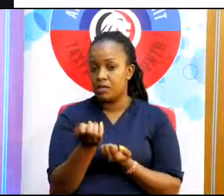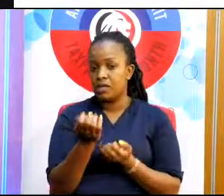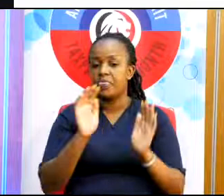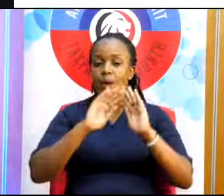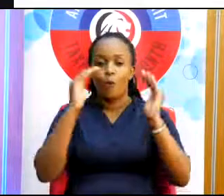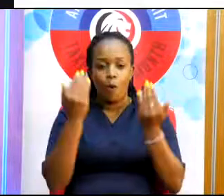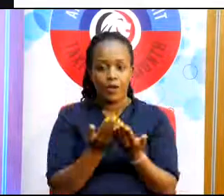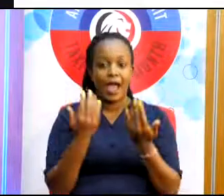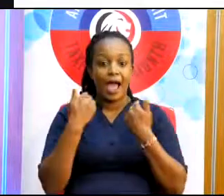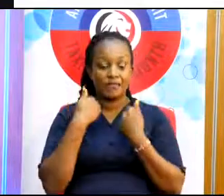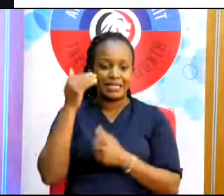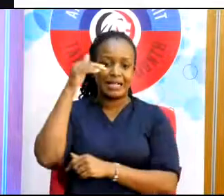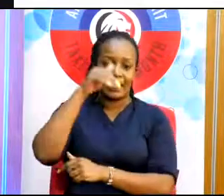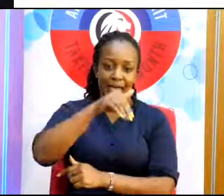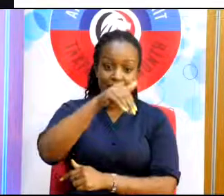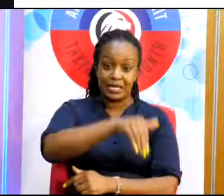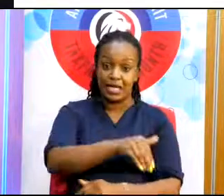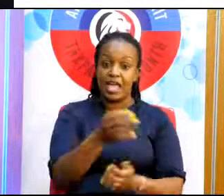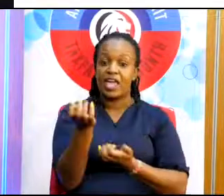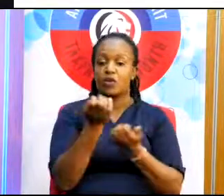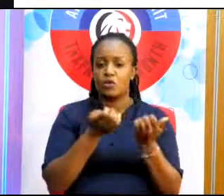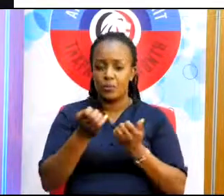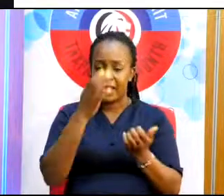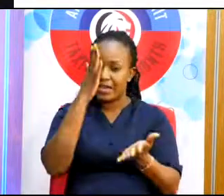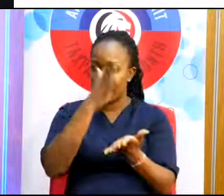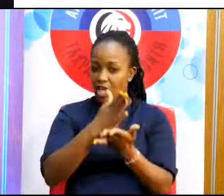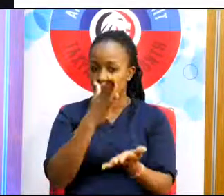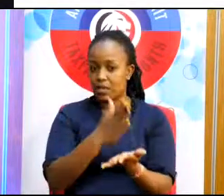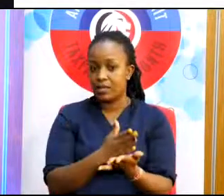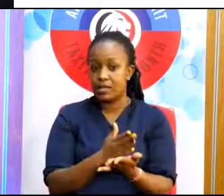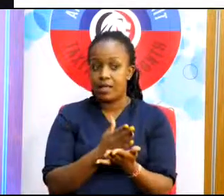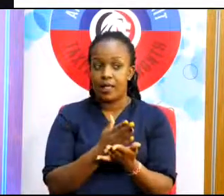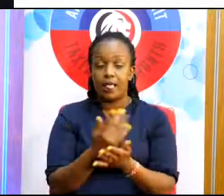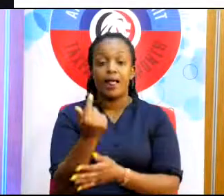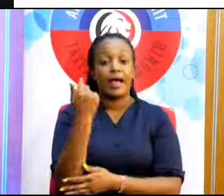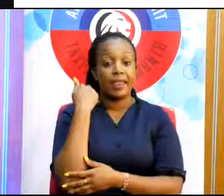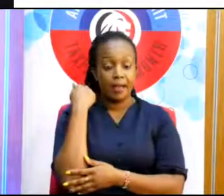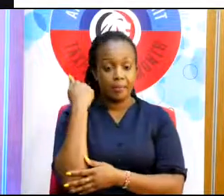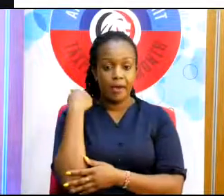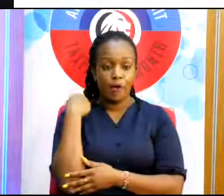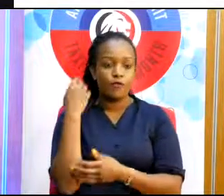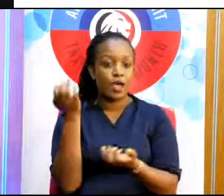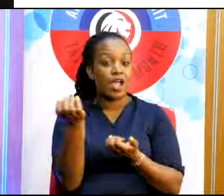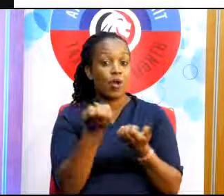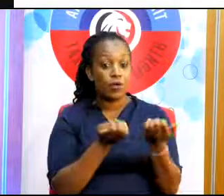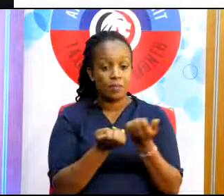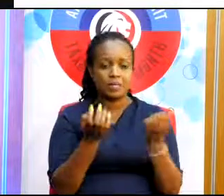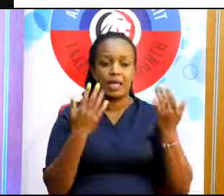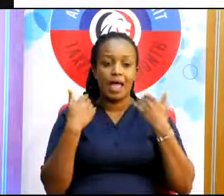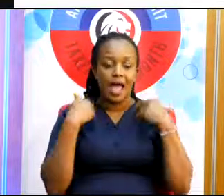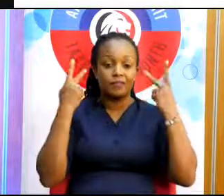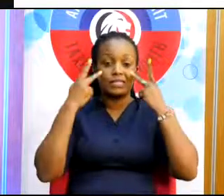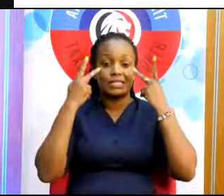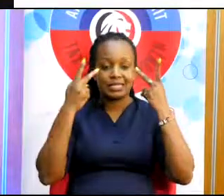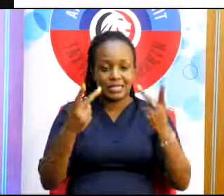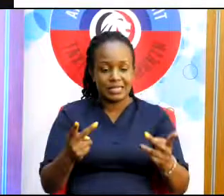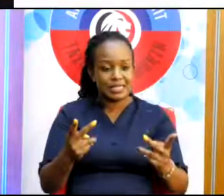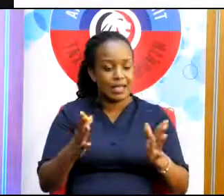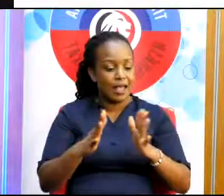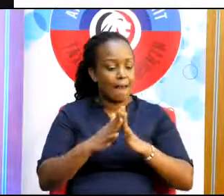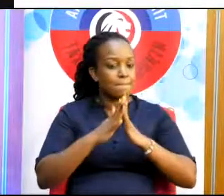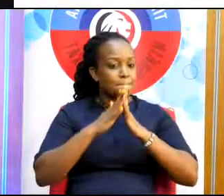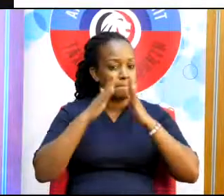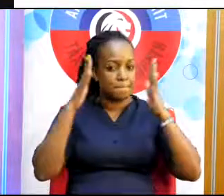employments. Actually, a number of economies have even seen